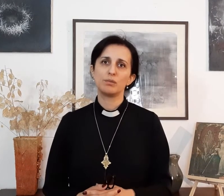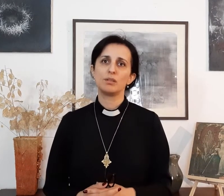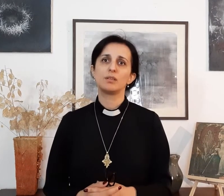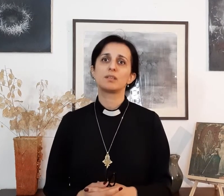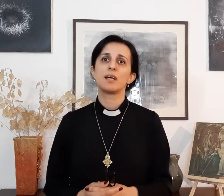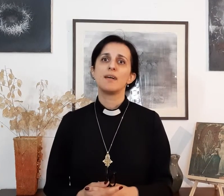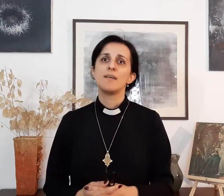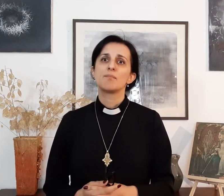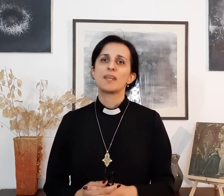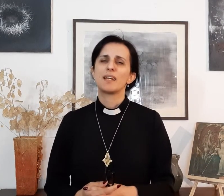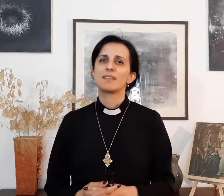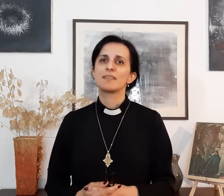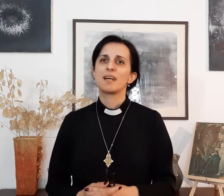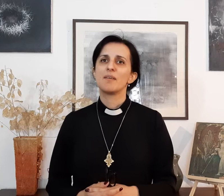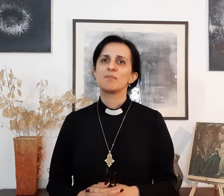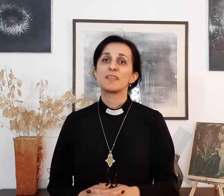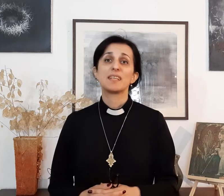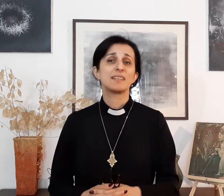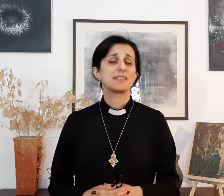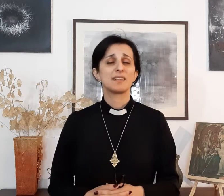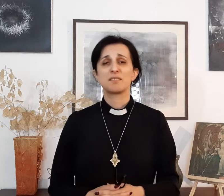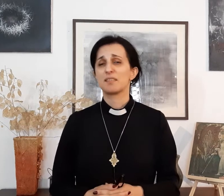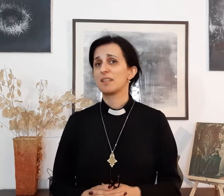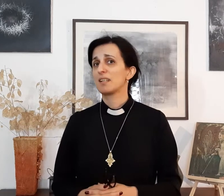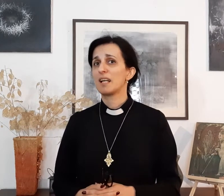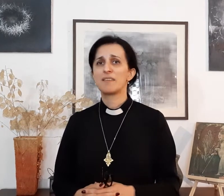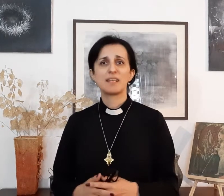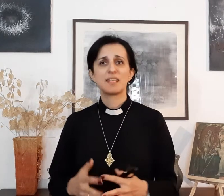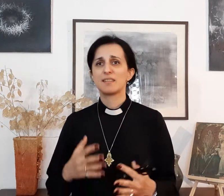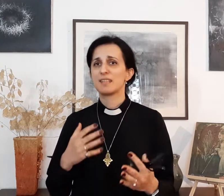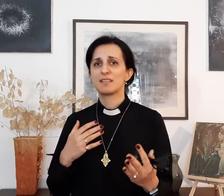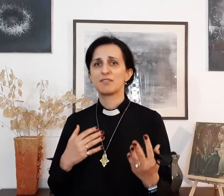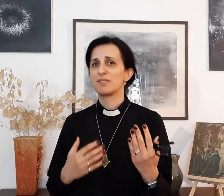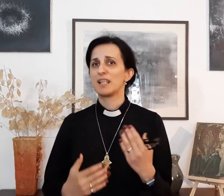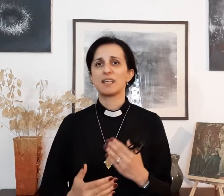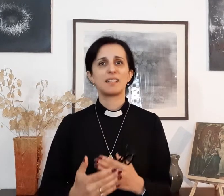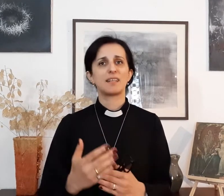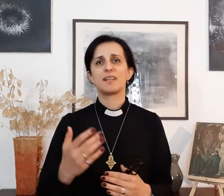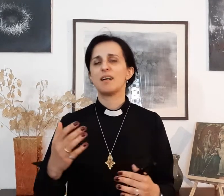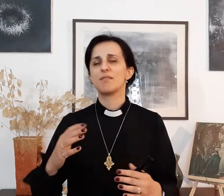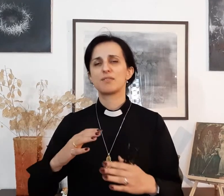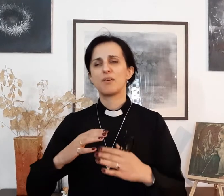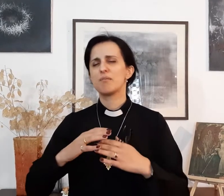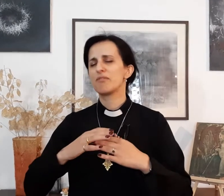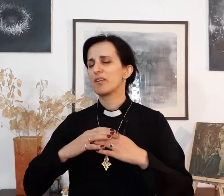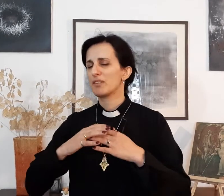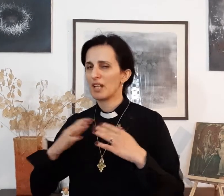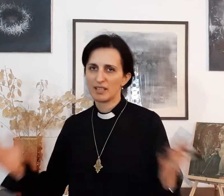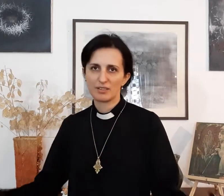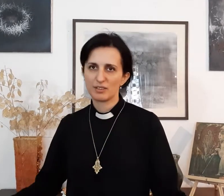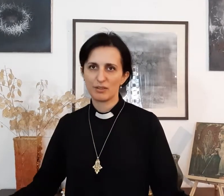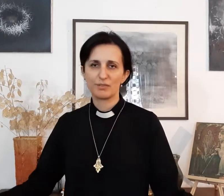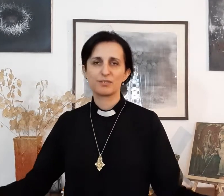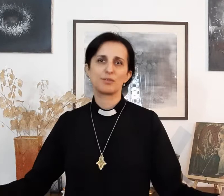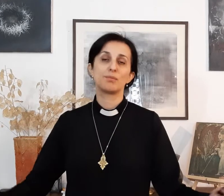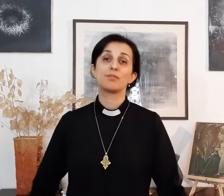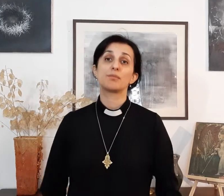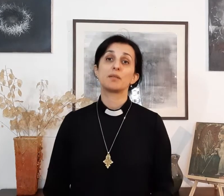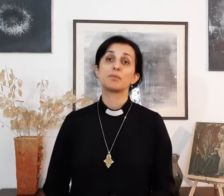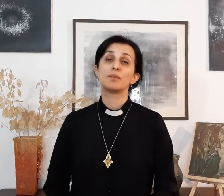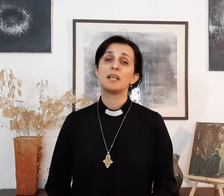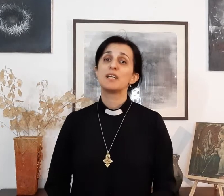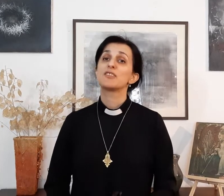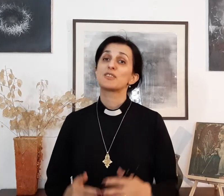wonderful world. And it can that feeling can come from a variety of group